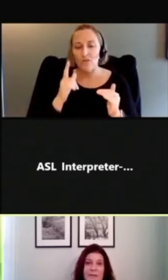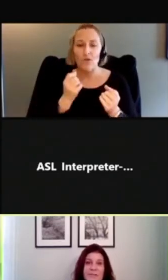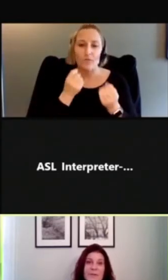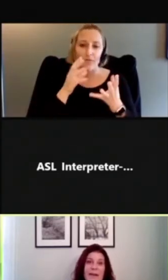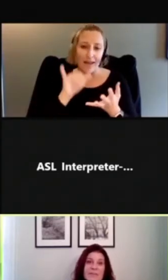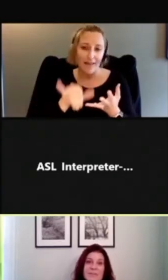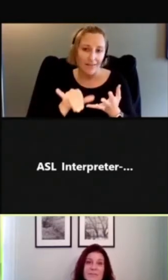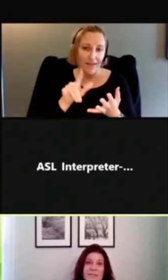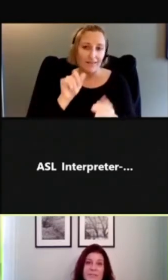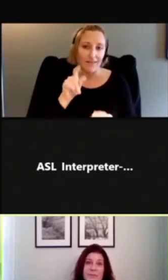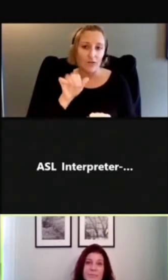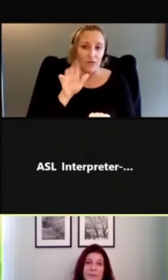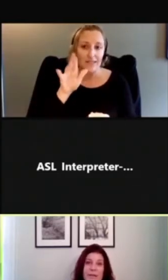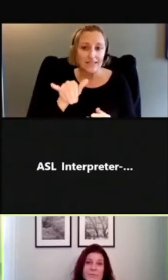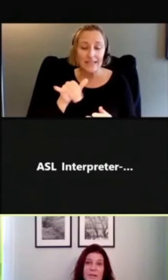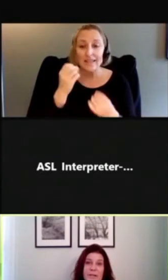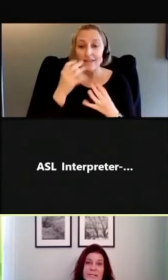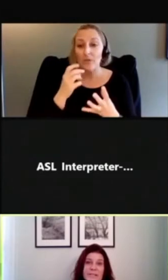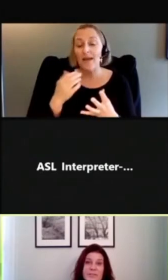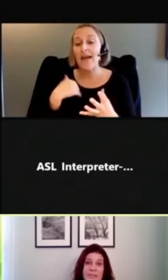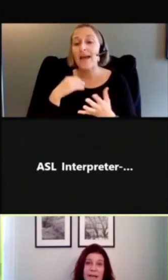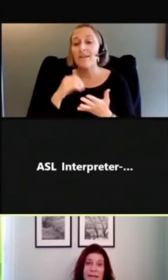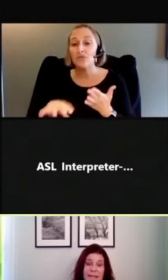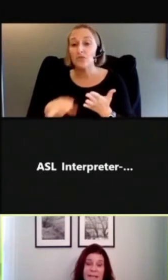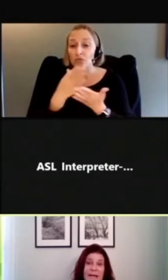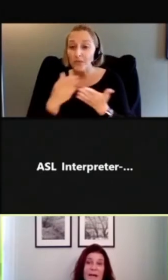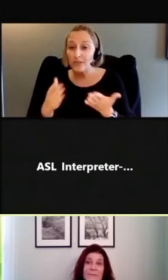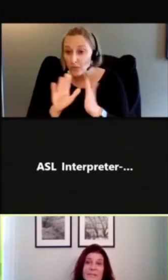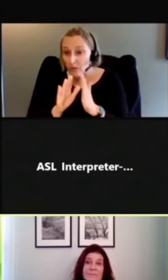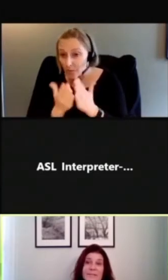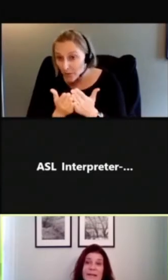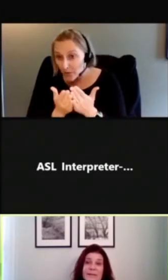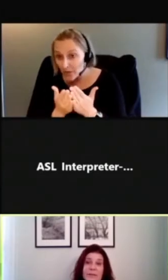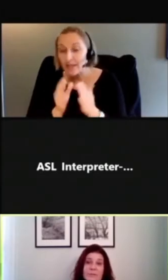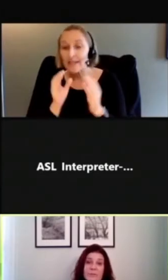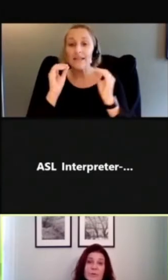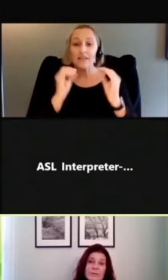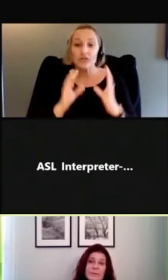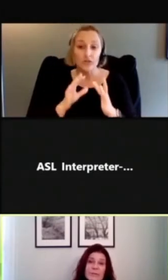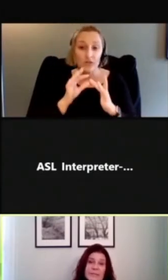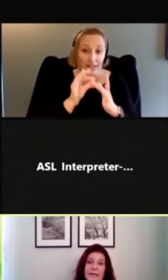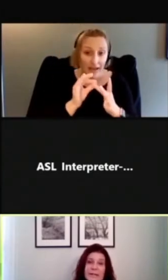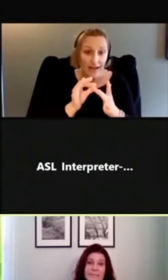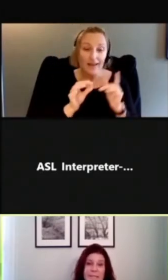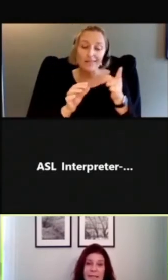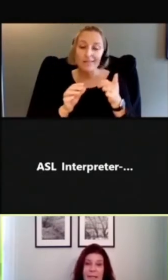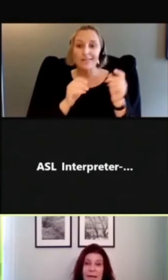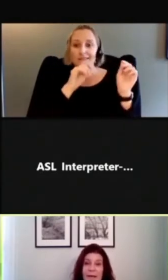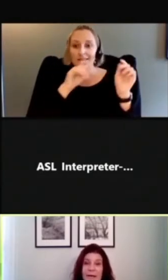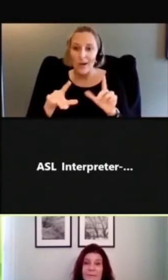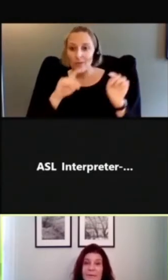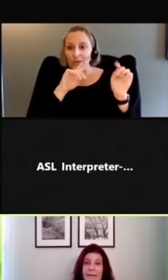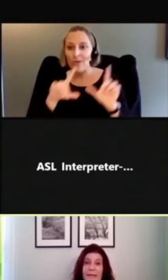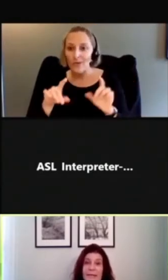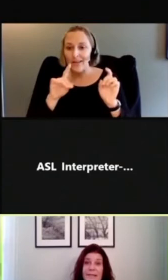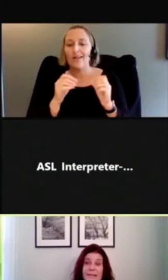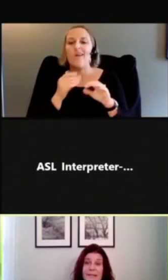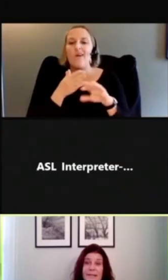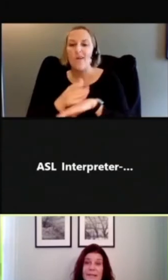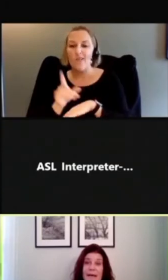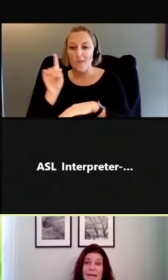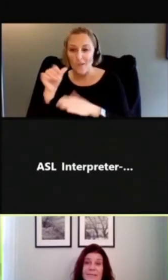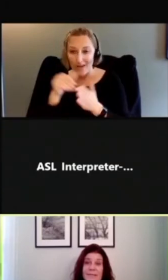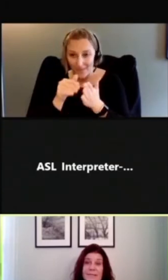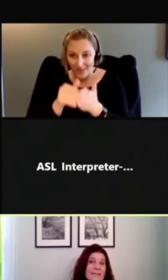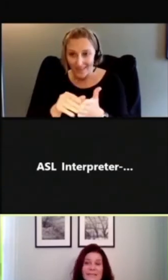information. So we have a student resource book as well as a teacher's guide. This has been downloaded more than 1 million times,